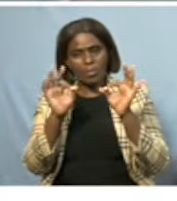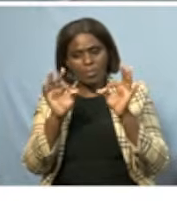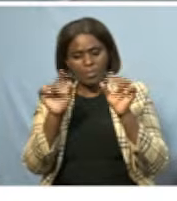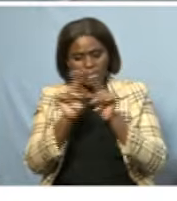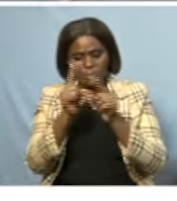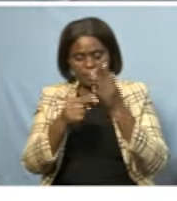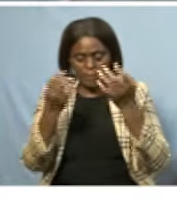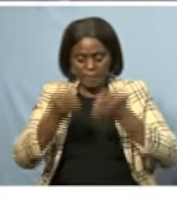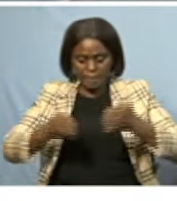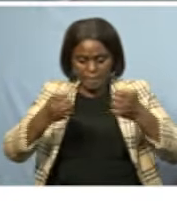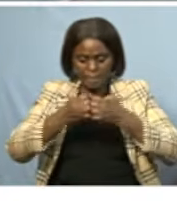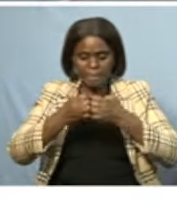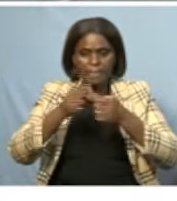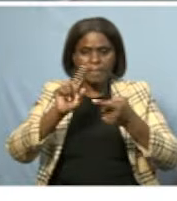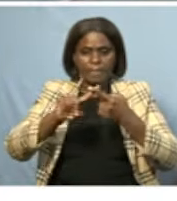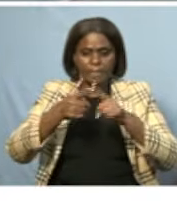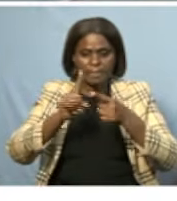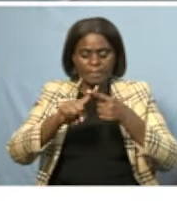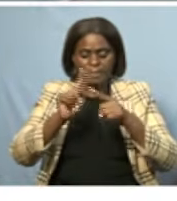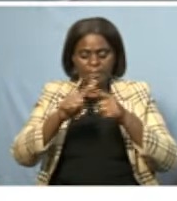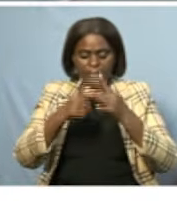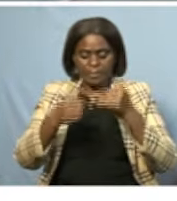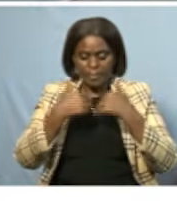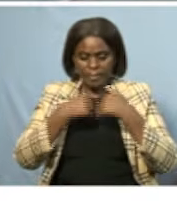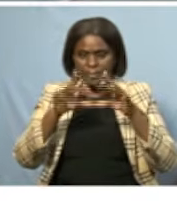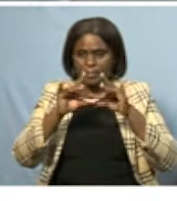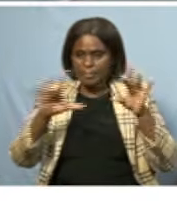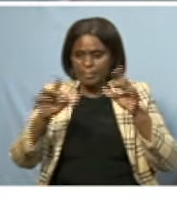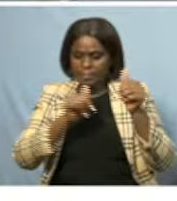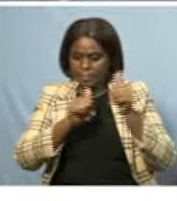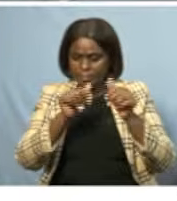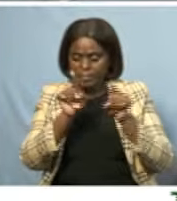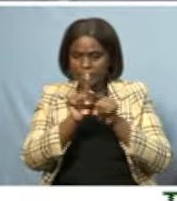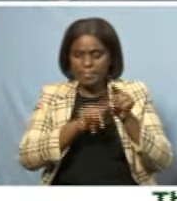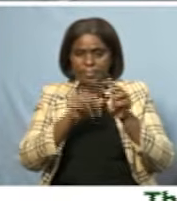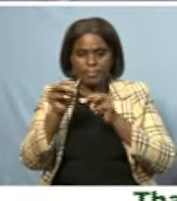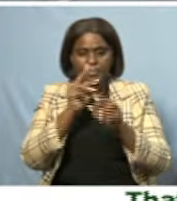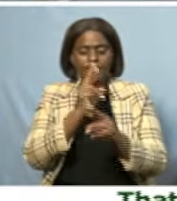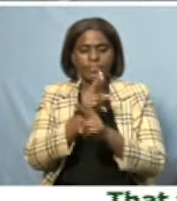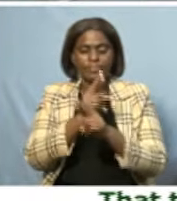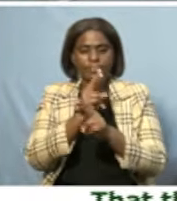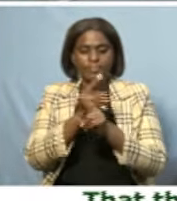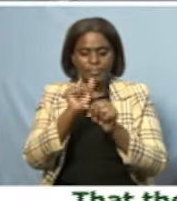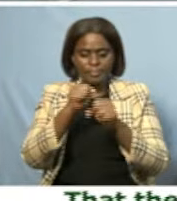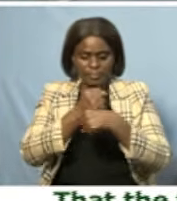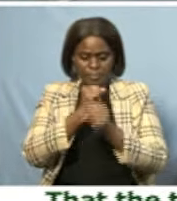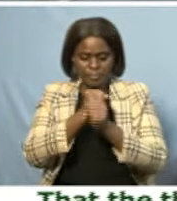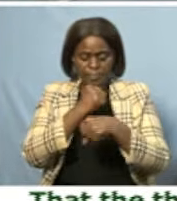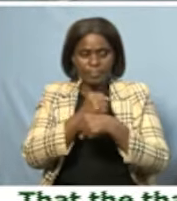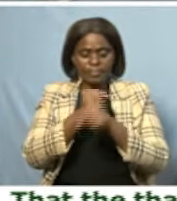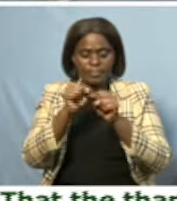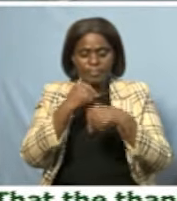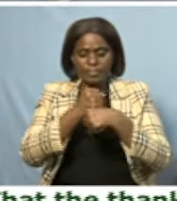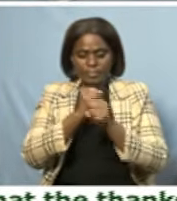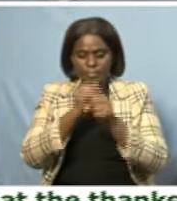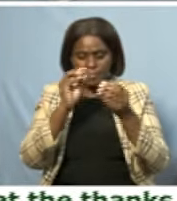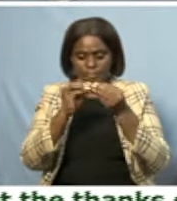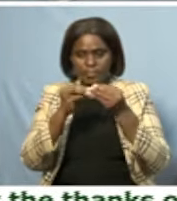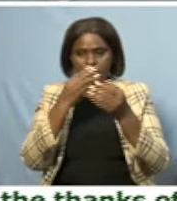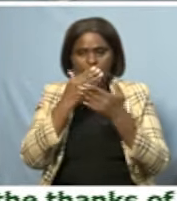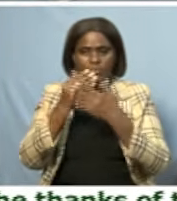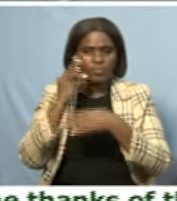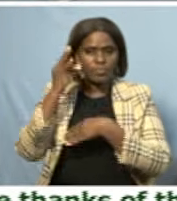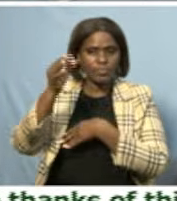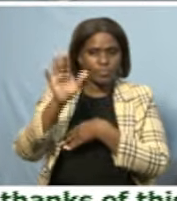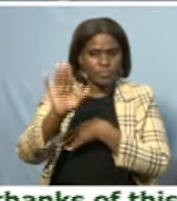and environmentally friendly. By getting land administration and management right, we can create a more sustainable